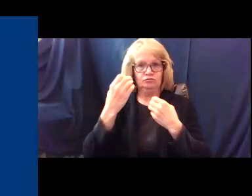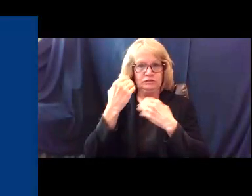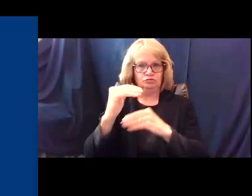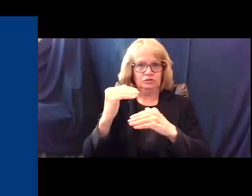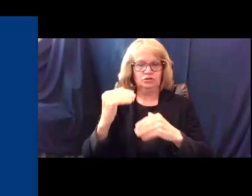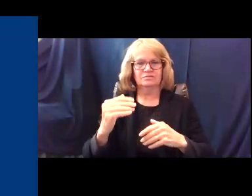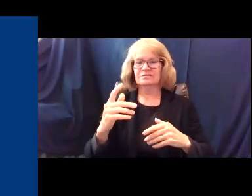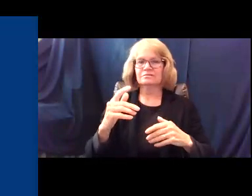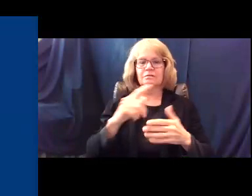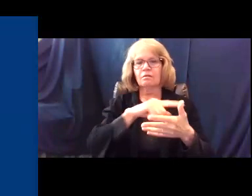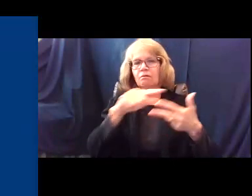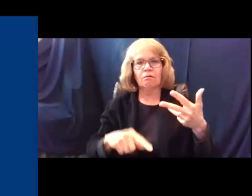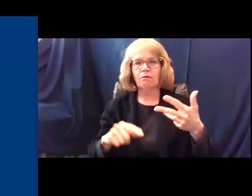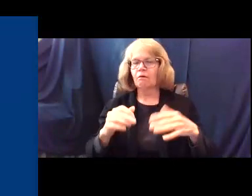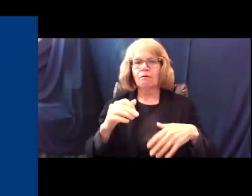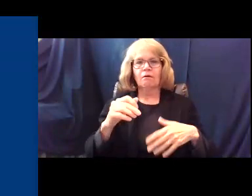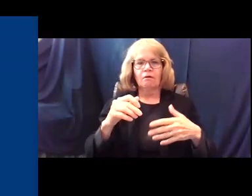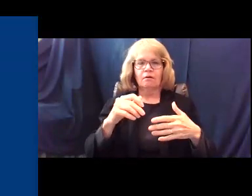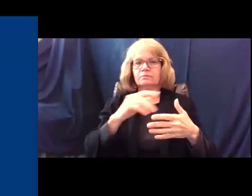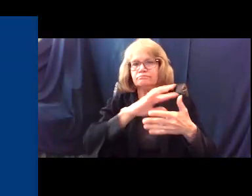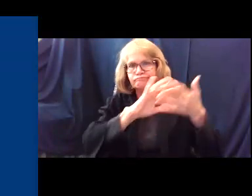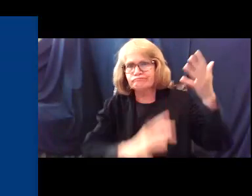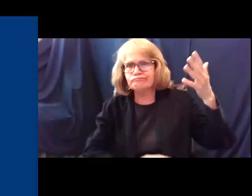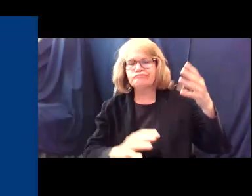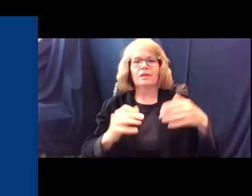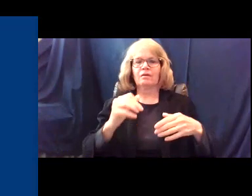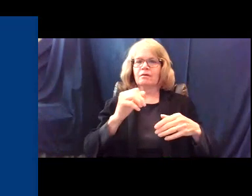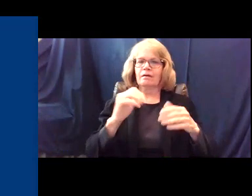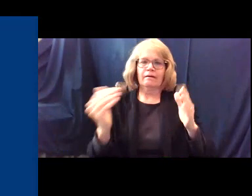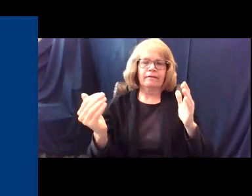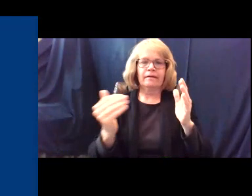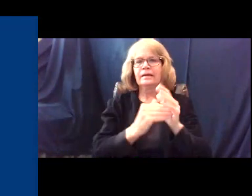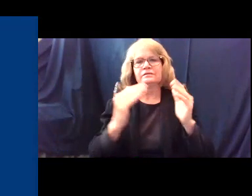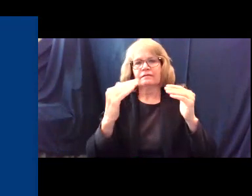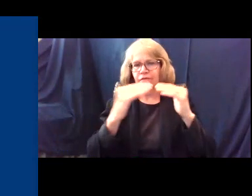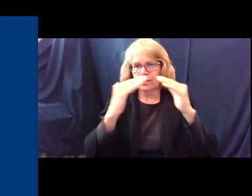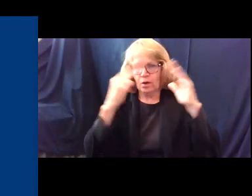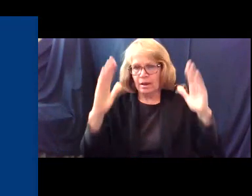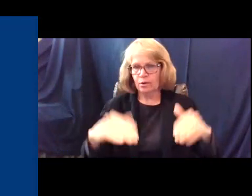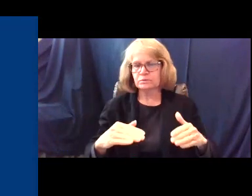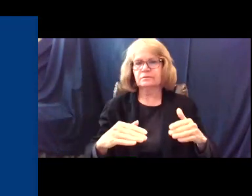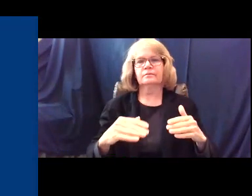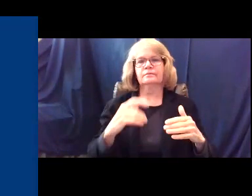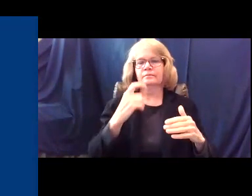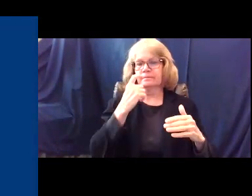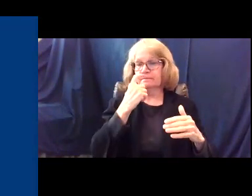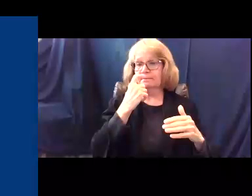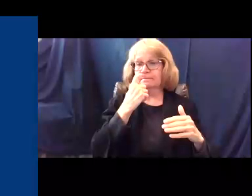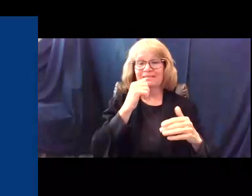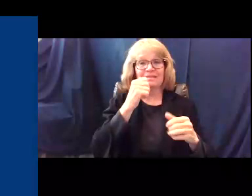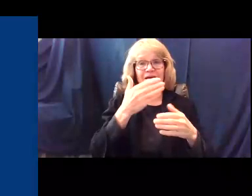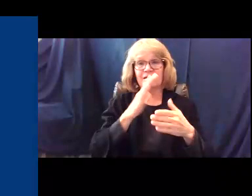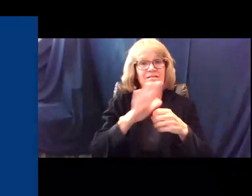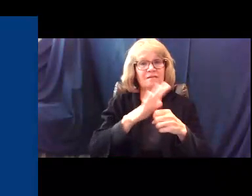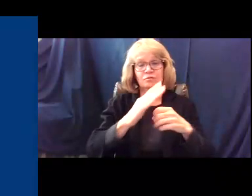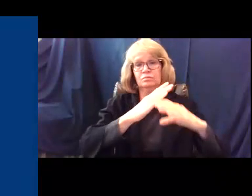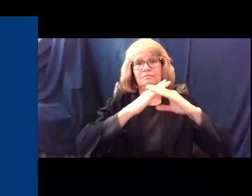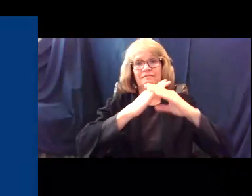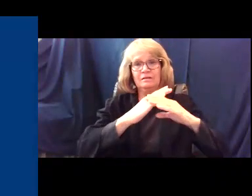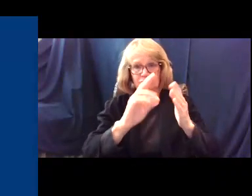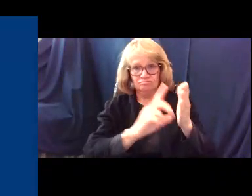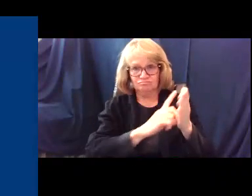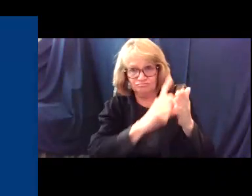housing opportunities and structural barriers to accessing fair housing. So it's not just enough to prevent discrimination from happening. We also